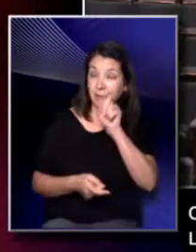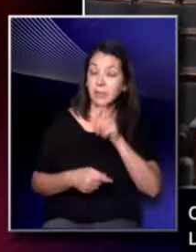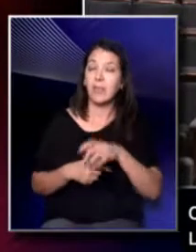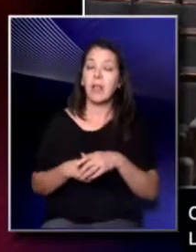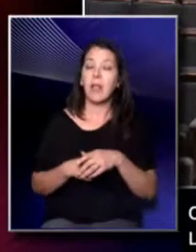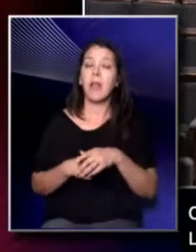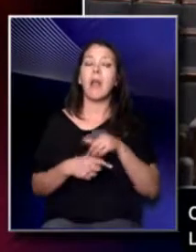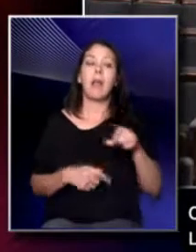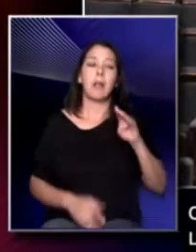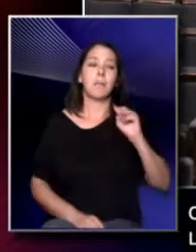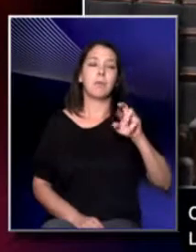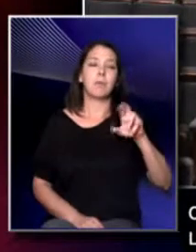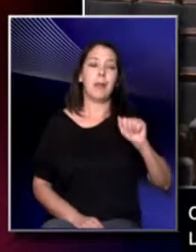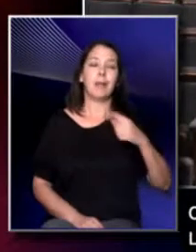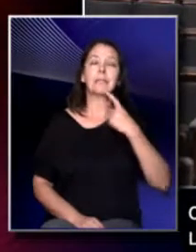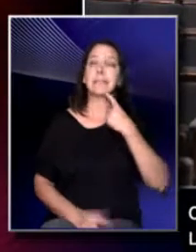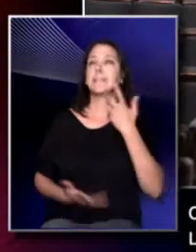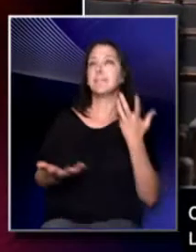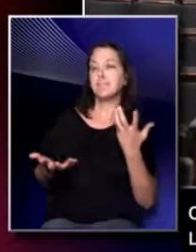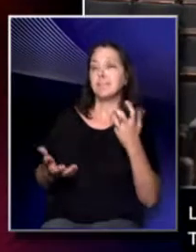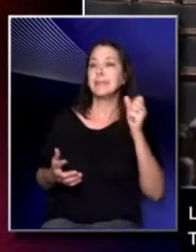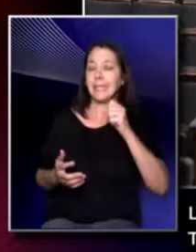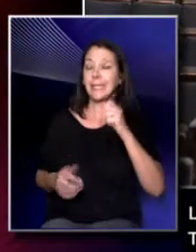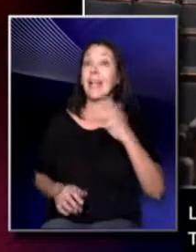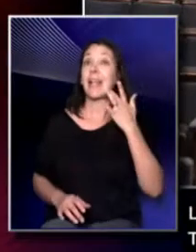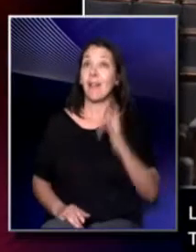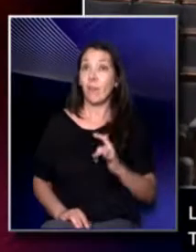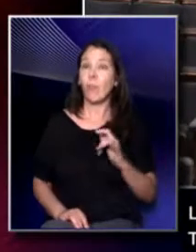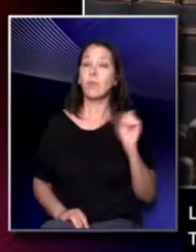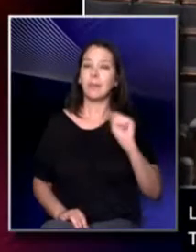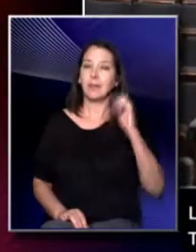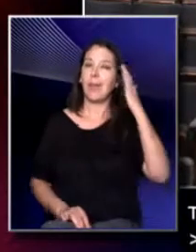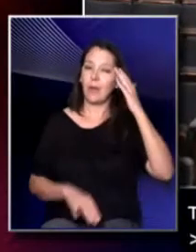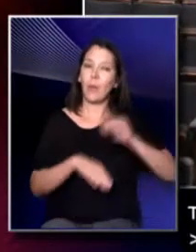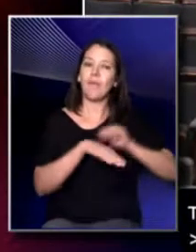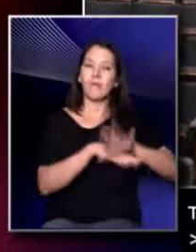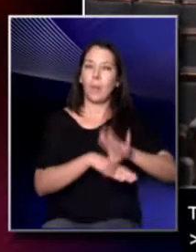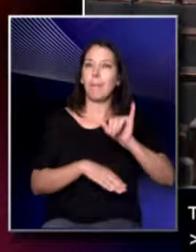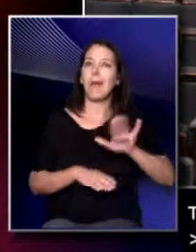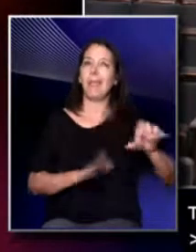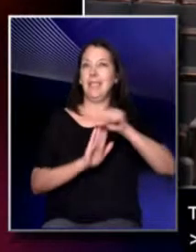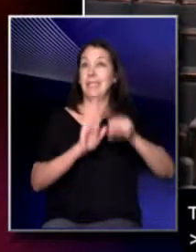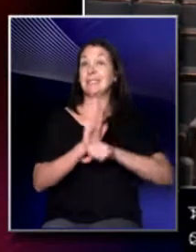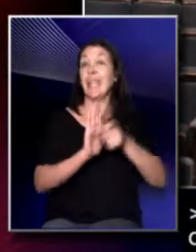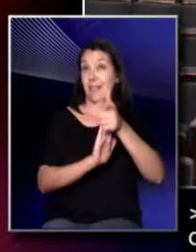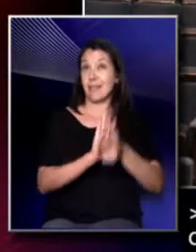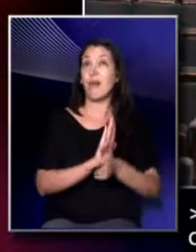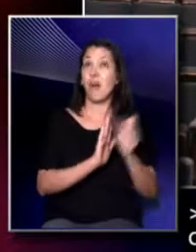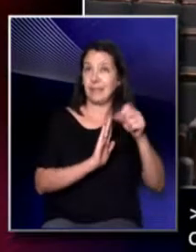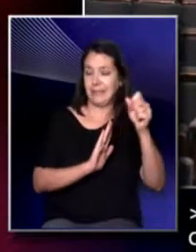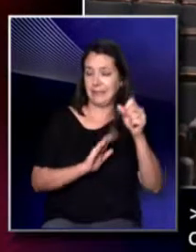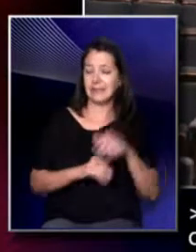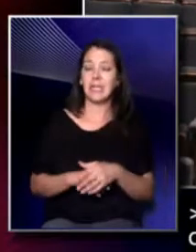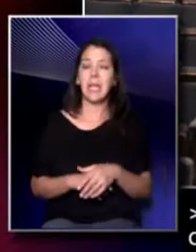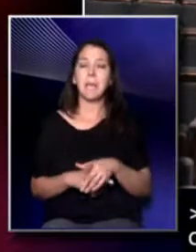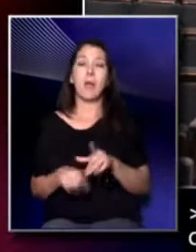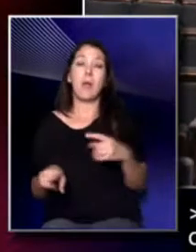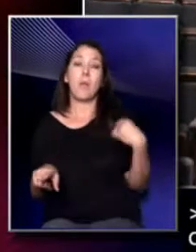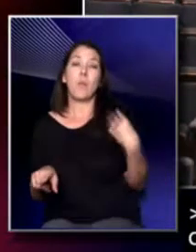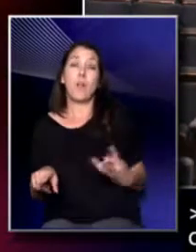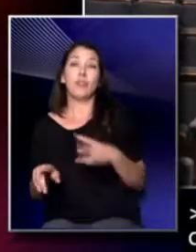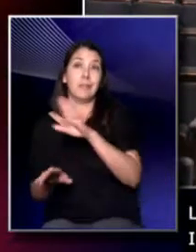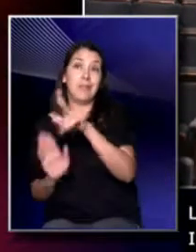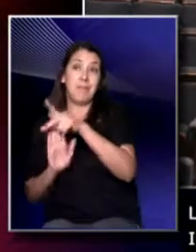Yes, so California, I know for certain, is influenced by state law. I am not certain on the